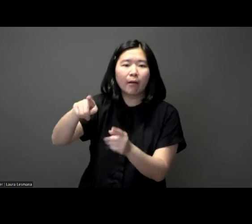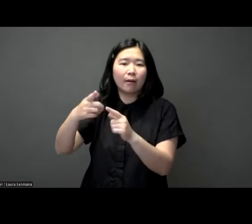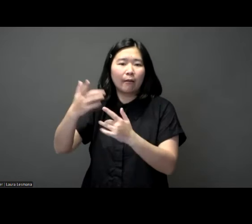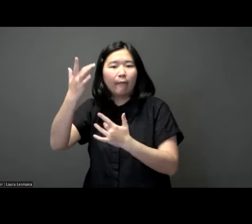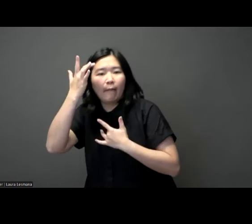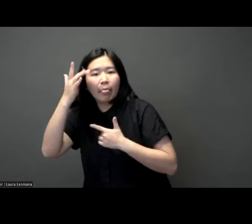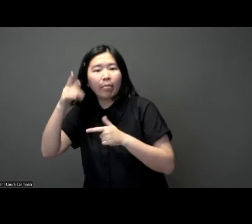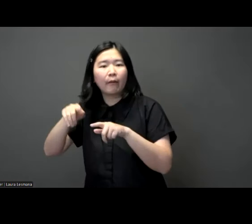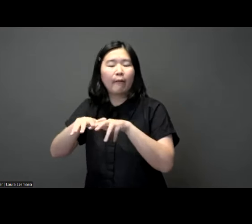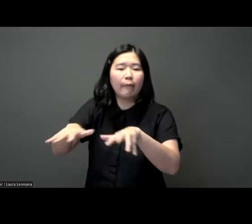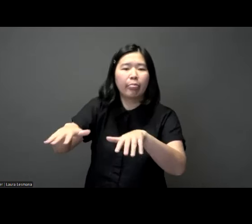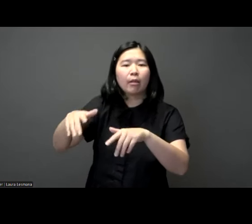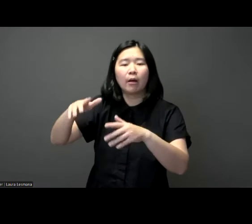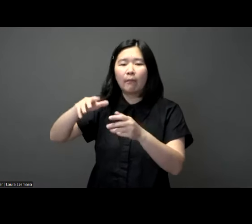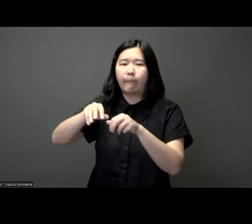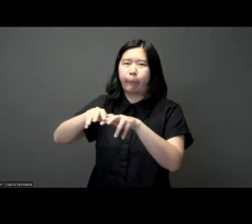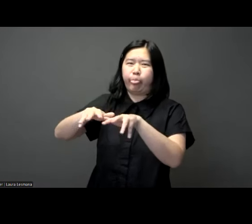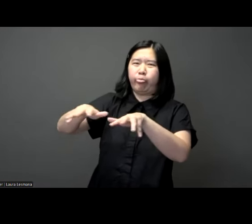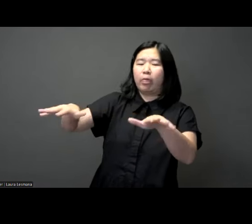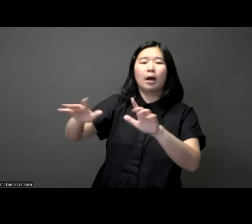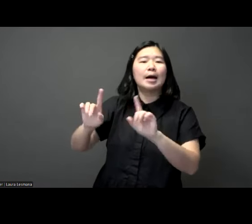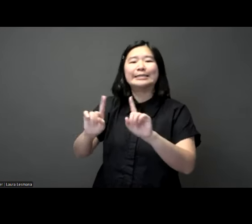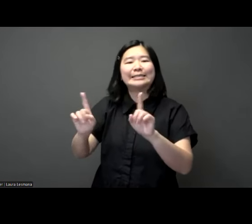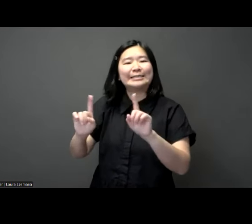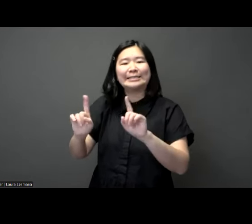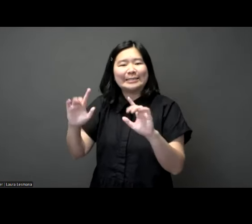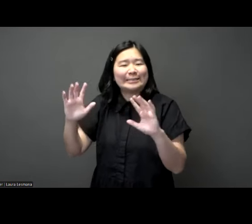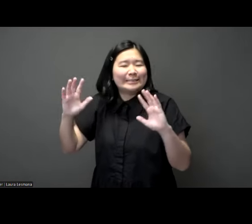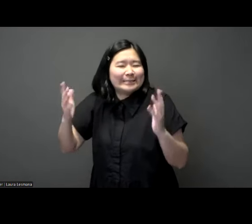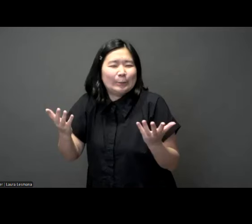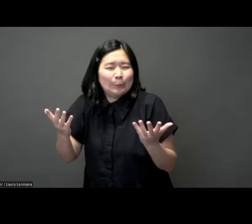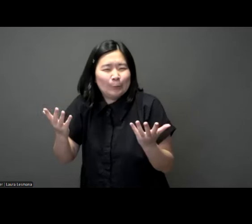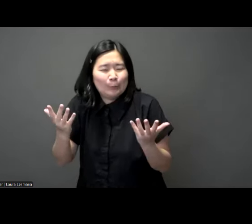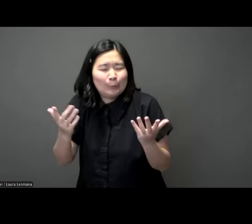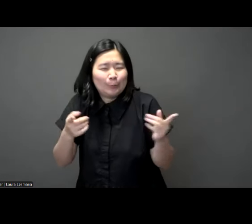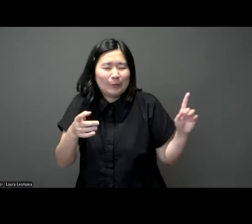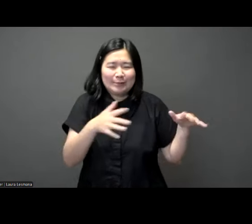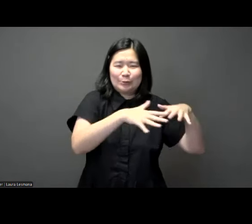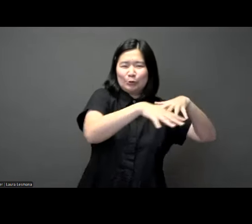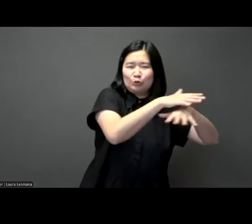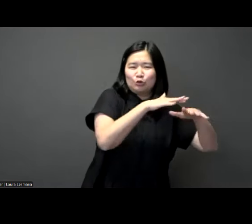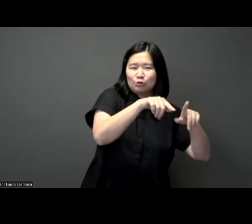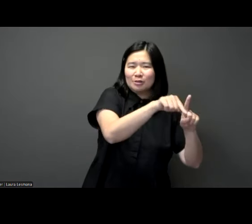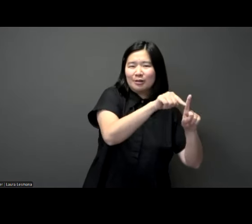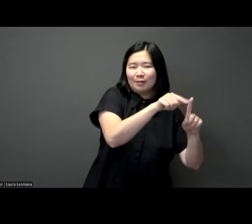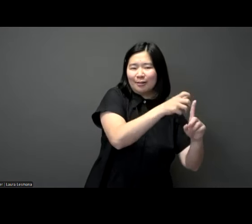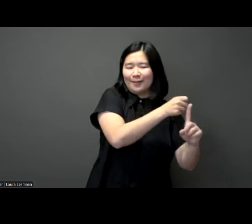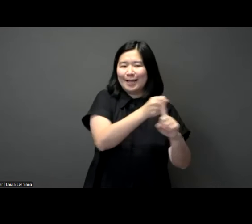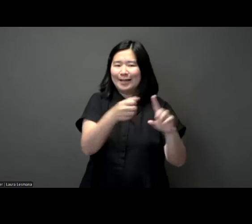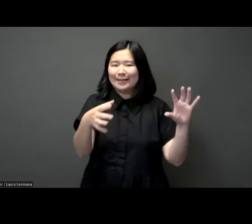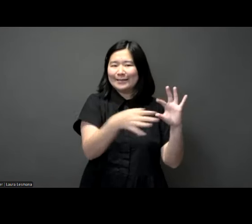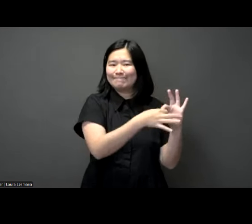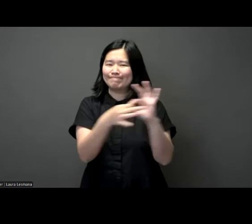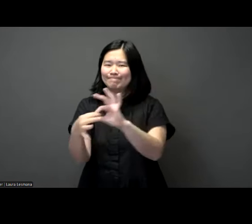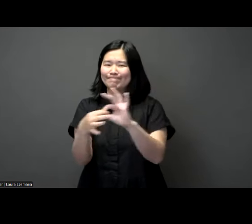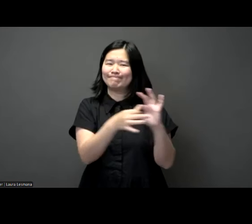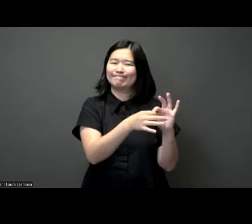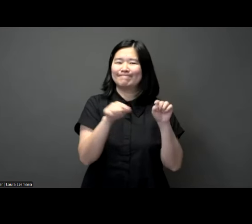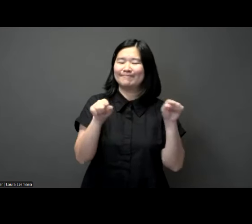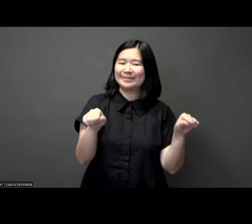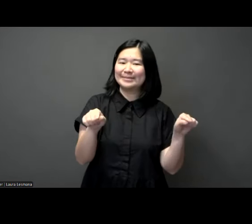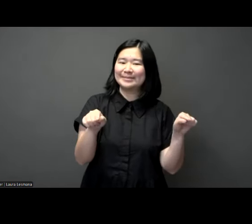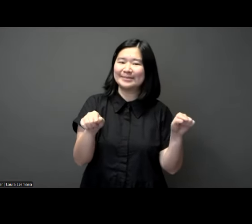the adaptability of our interventions to better adapt to specific local context and to specific challenges